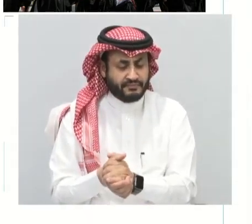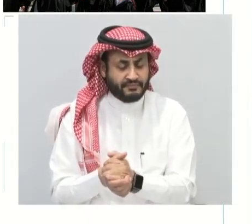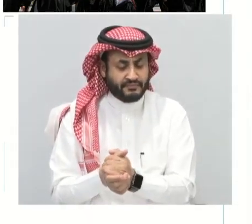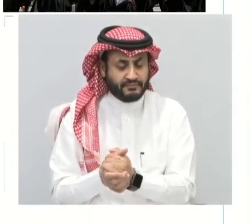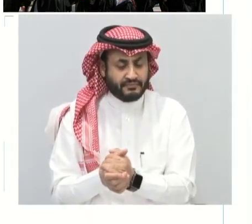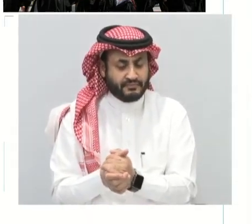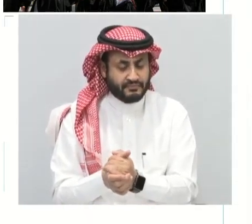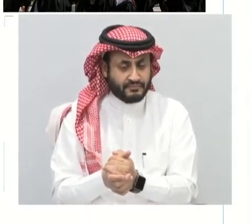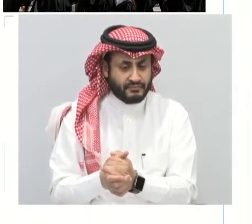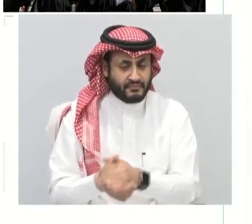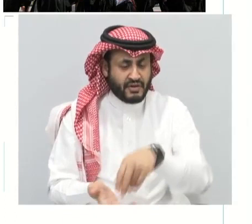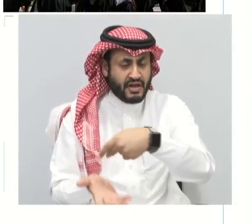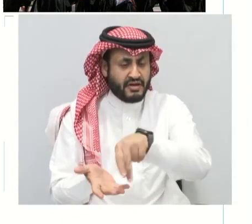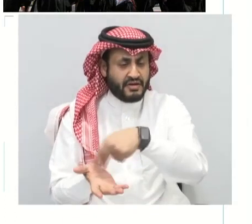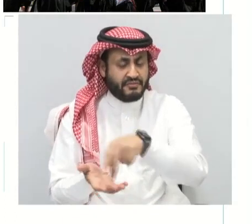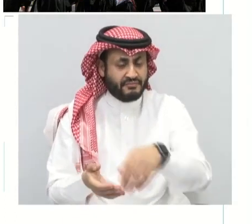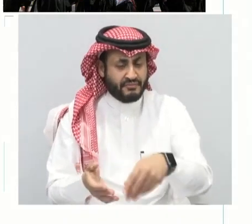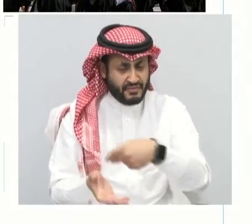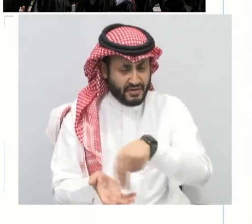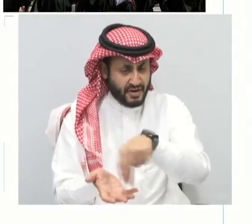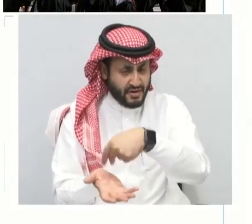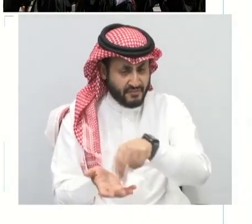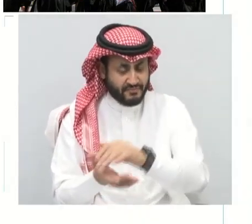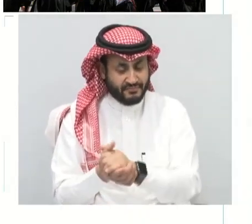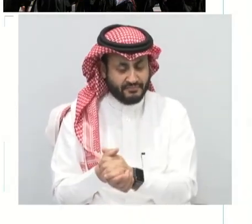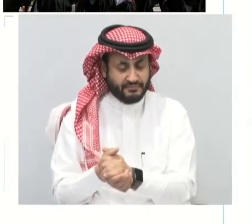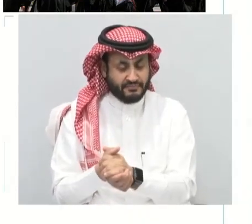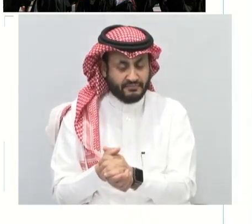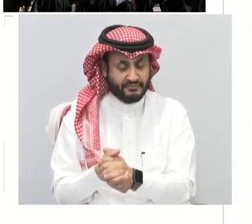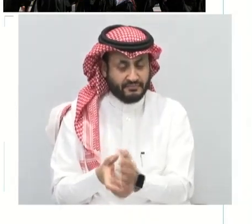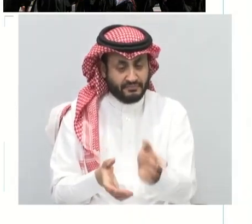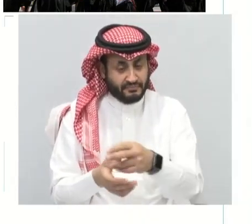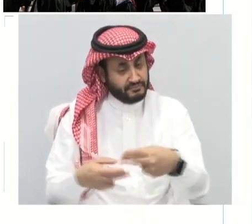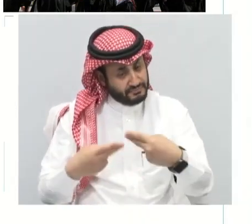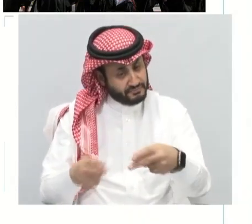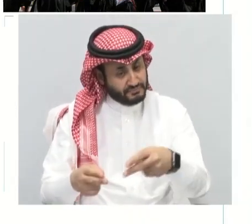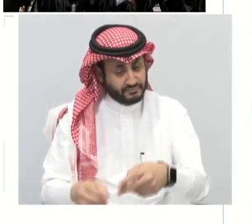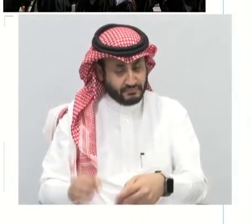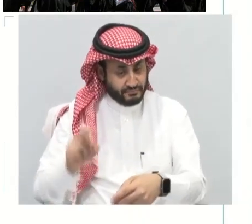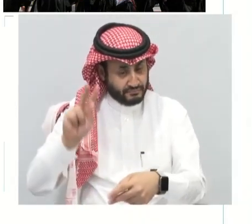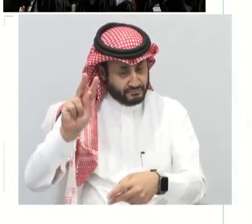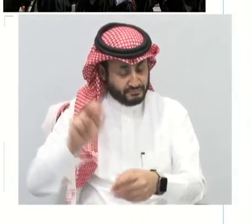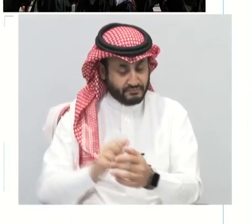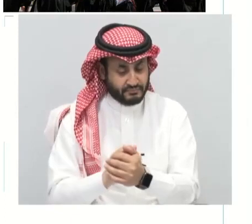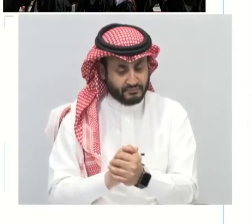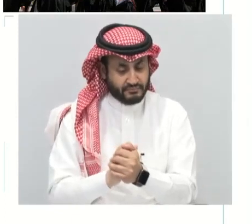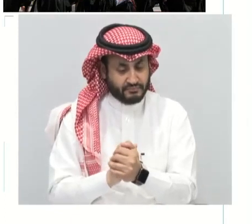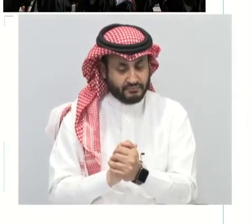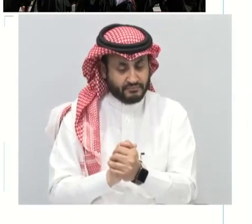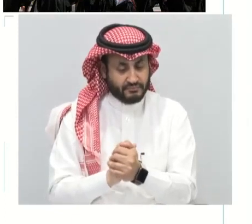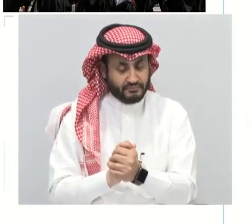answer like this. I want you to bring cheese pizzas. You will also reply, okay, I'll